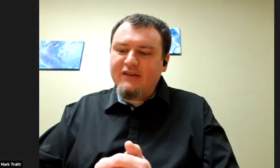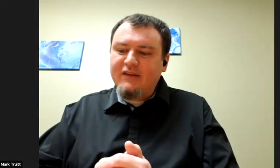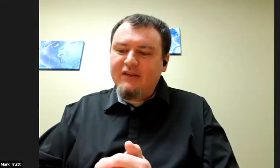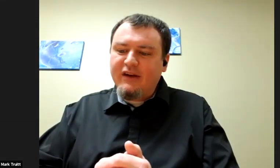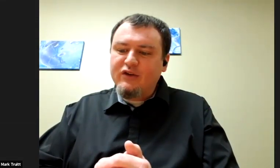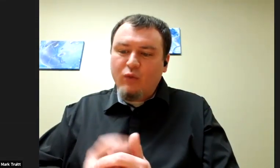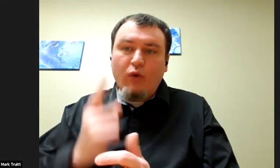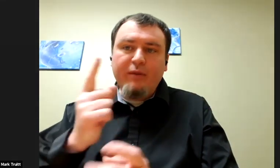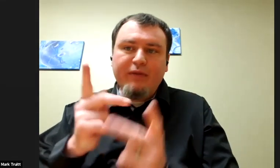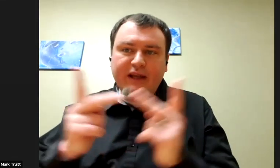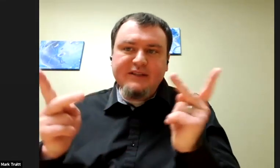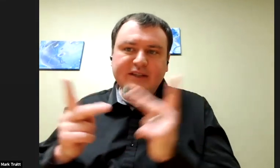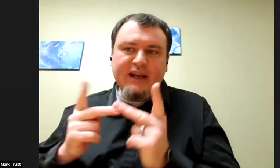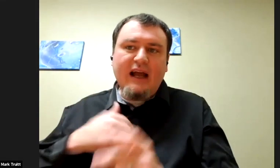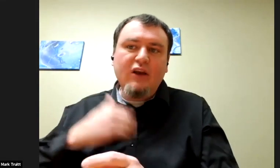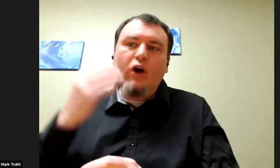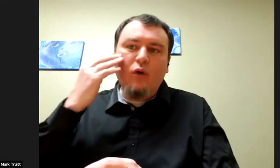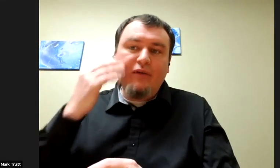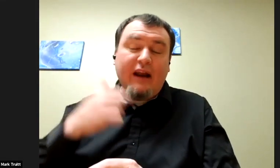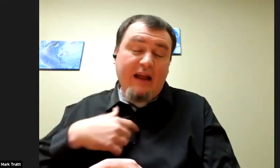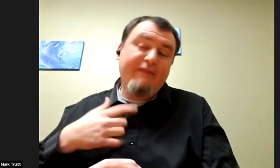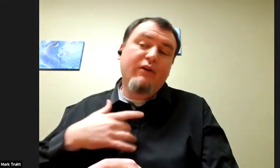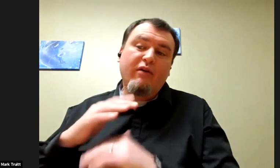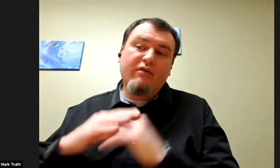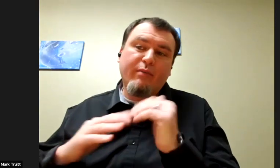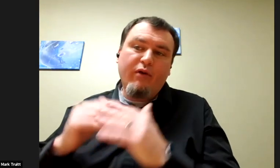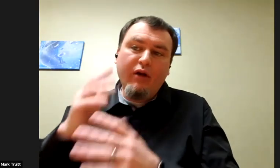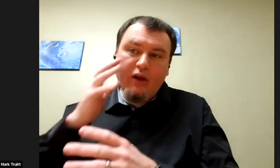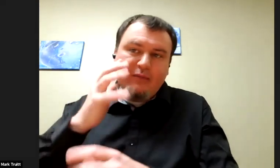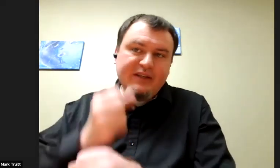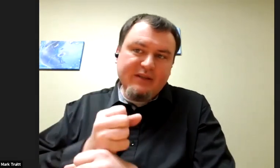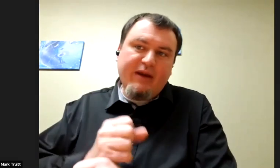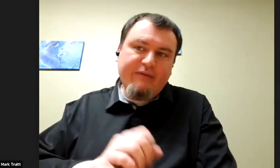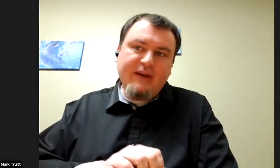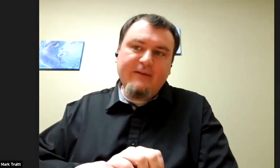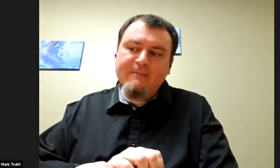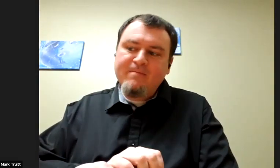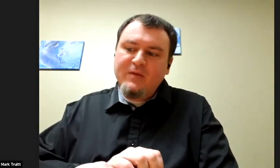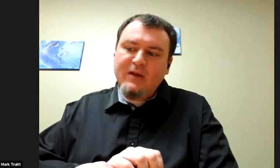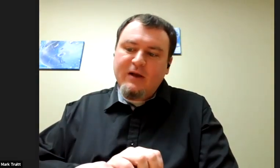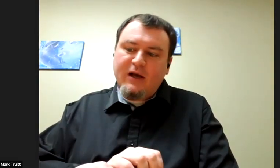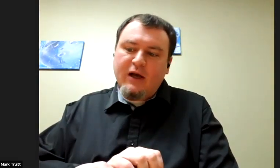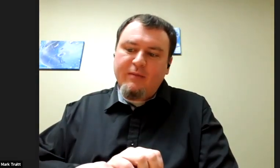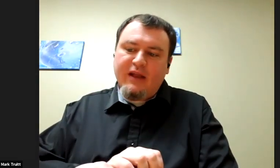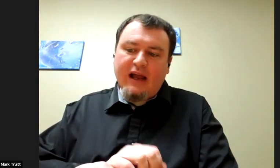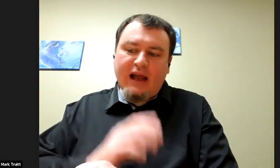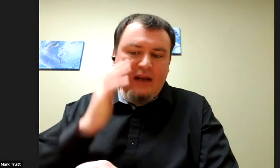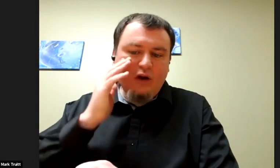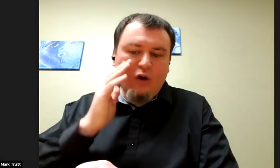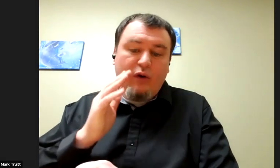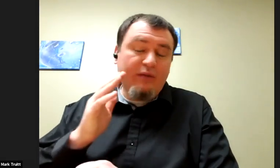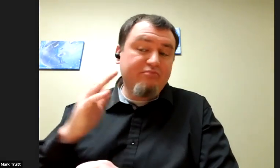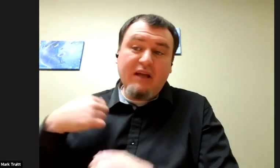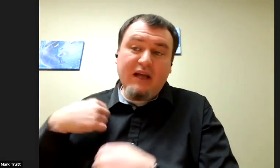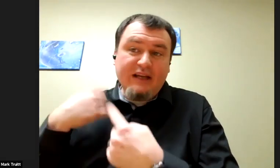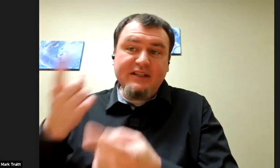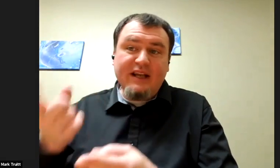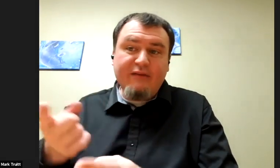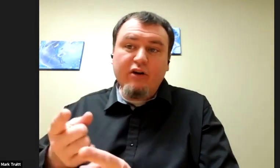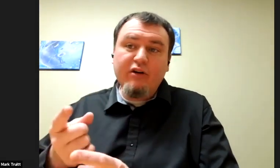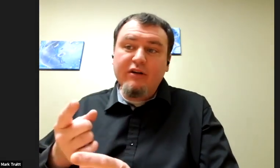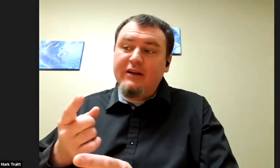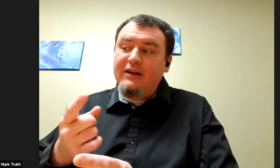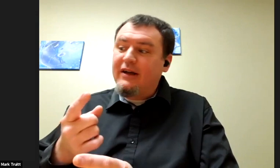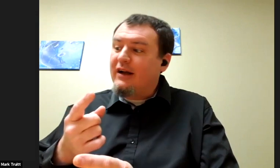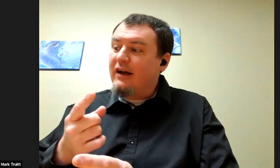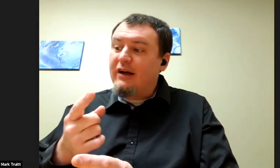And there's one place that I know that I feel comfortable placing my faith, that I know has